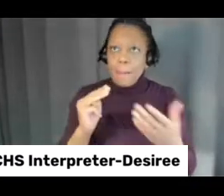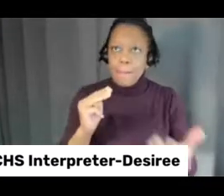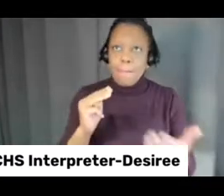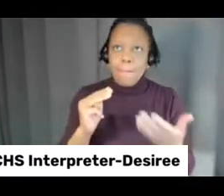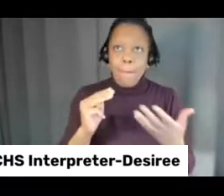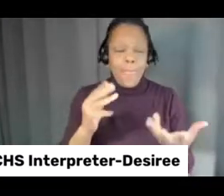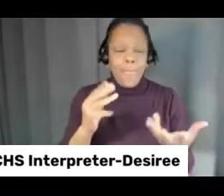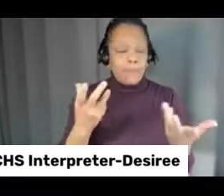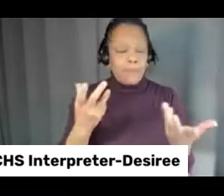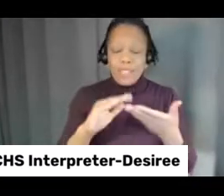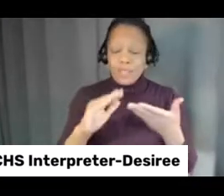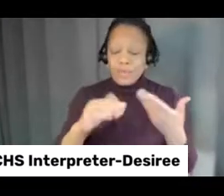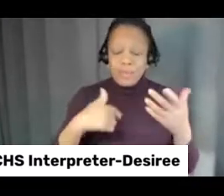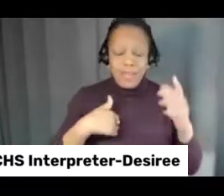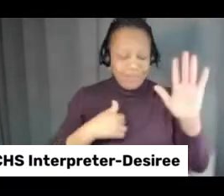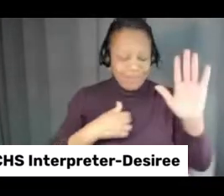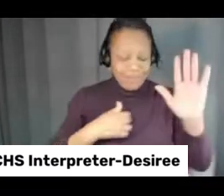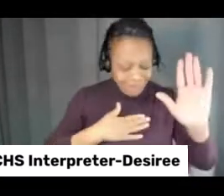Excuse me, I am.